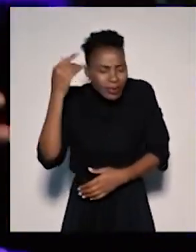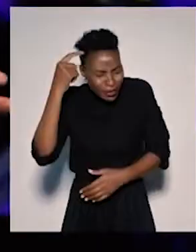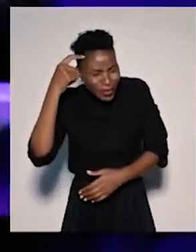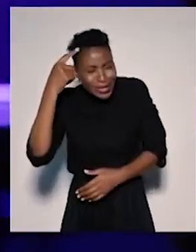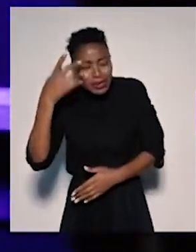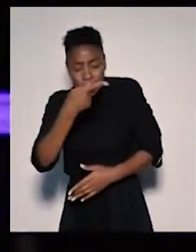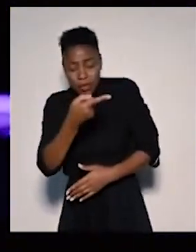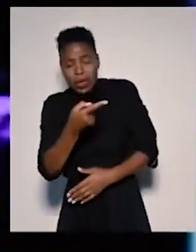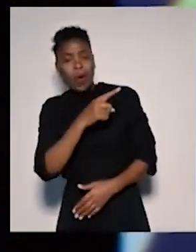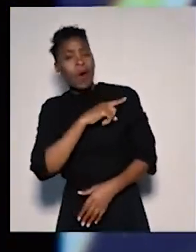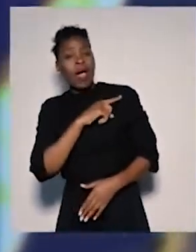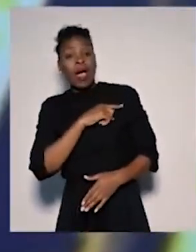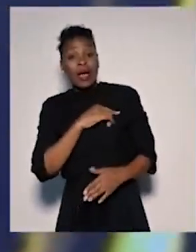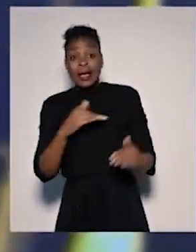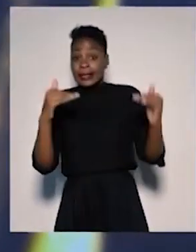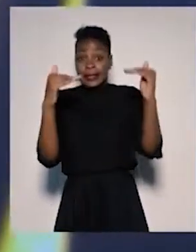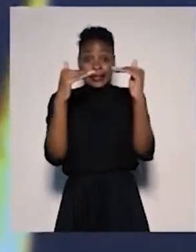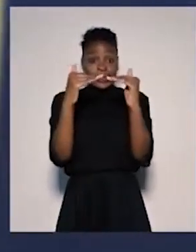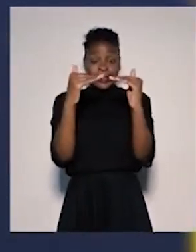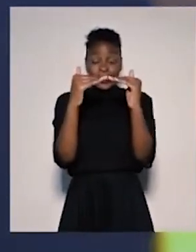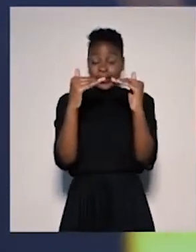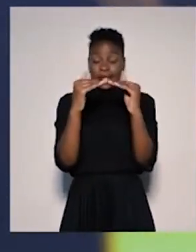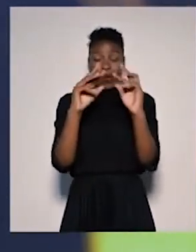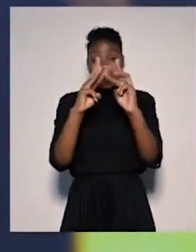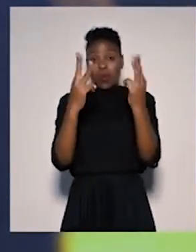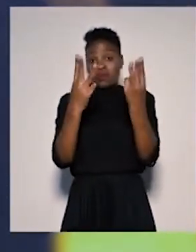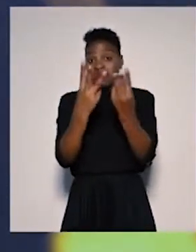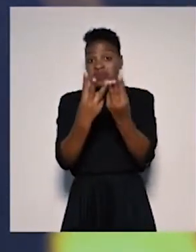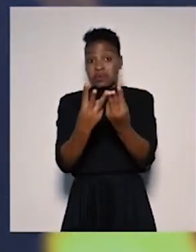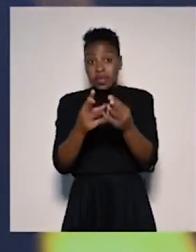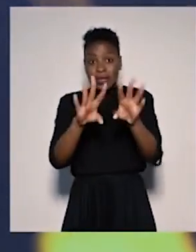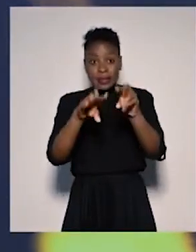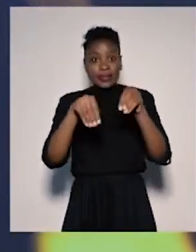But that's because that's the standard our world has accepted.